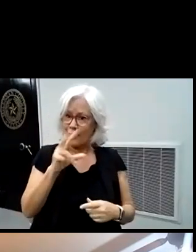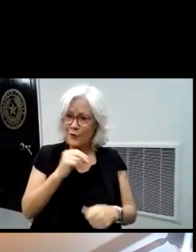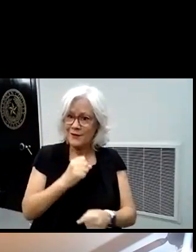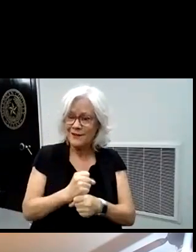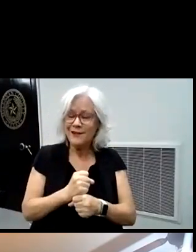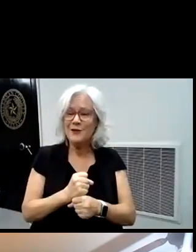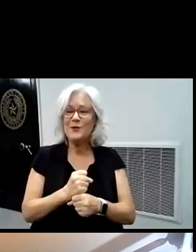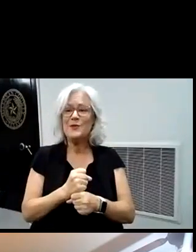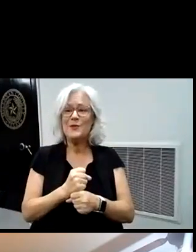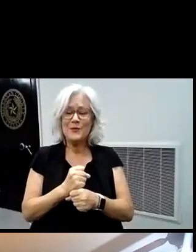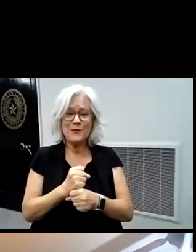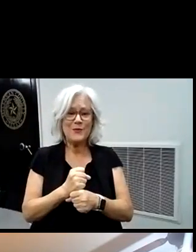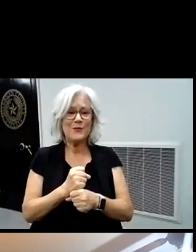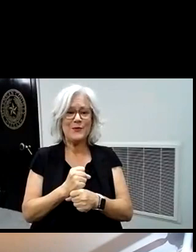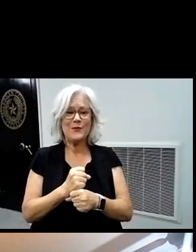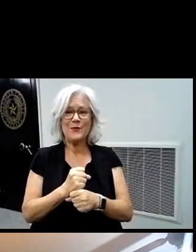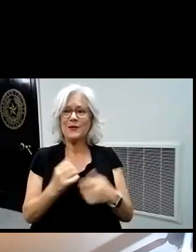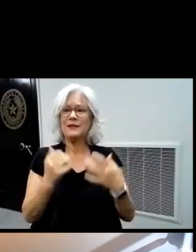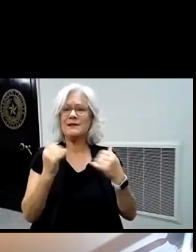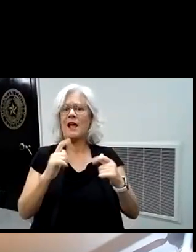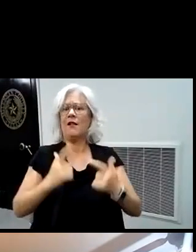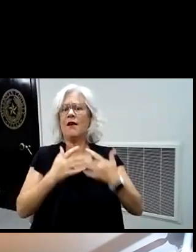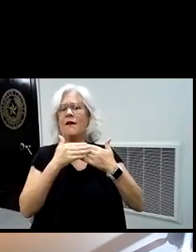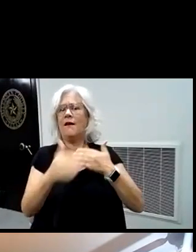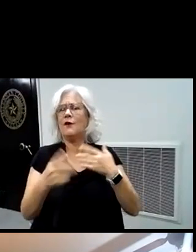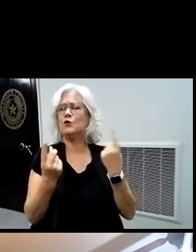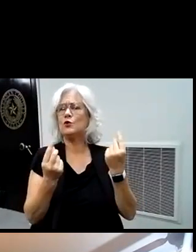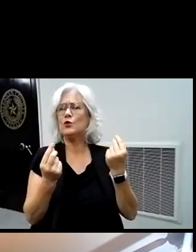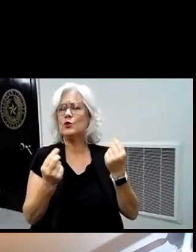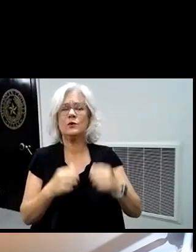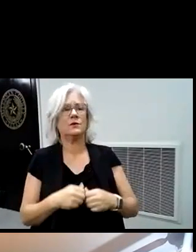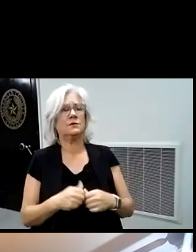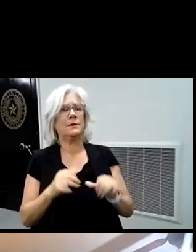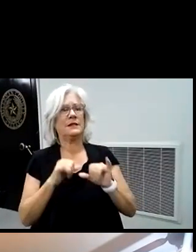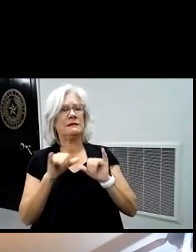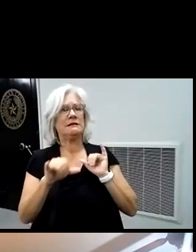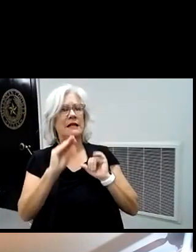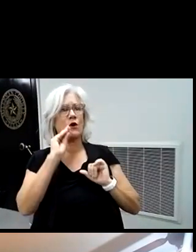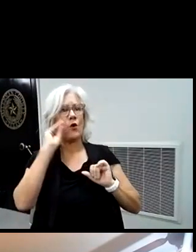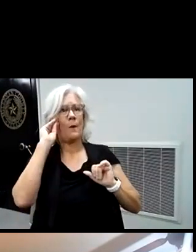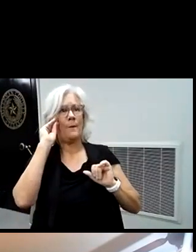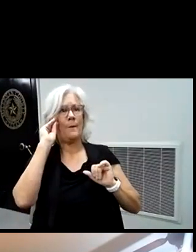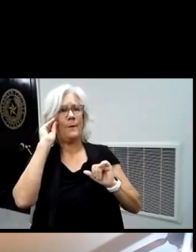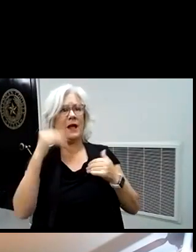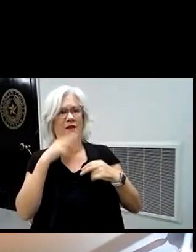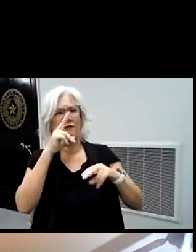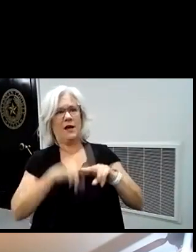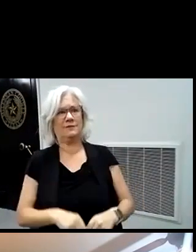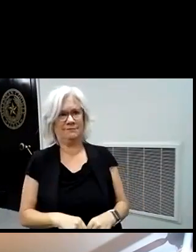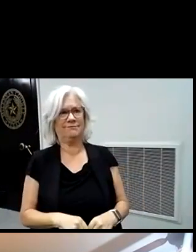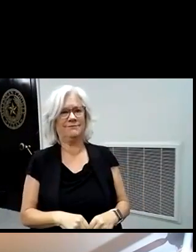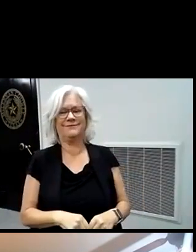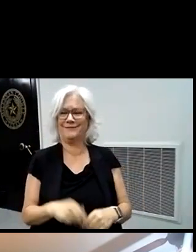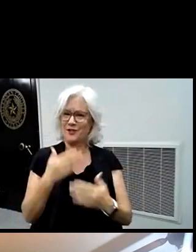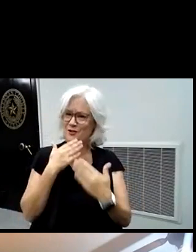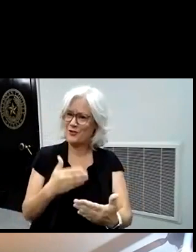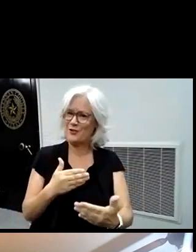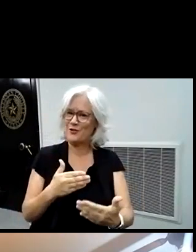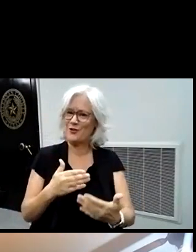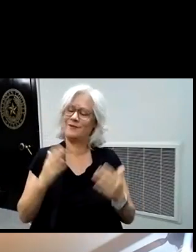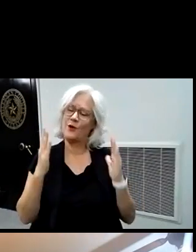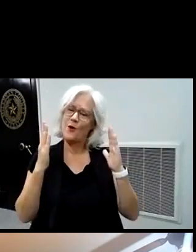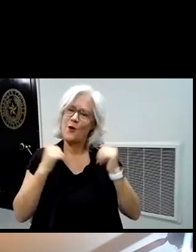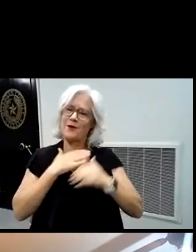right. What are you going to do the rest of your life? I'm going to stay home and have fun. Okay, good. Well, we hope